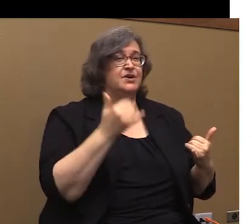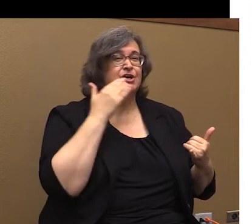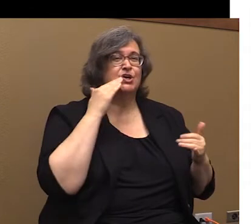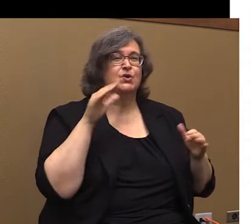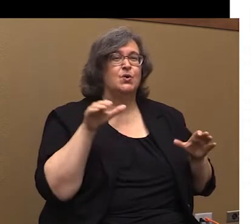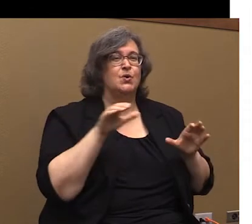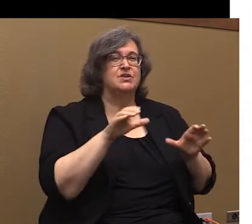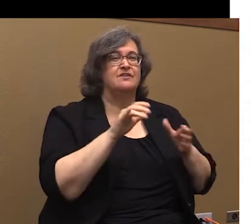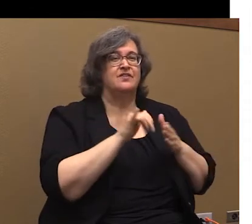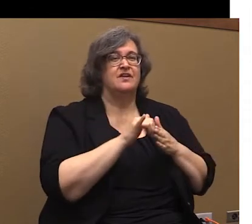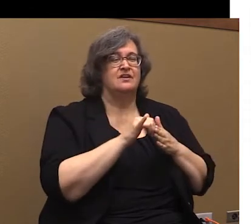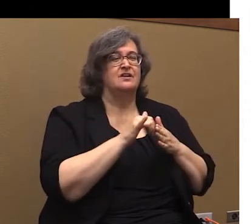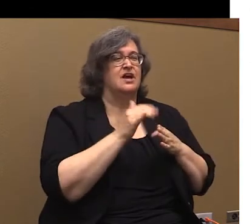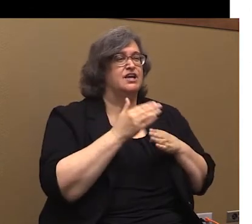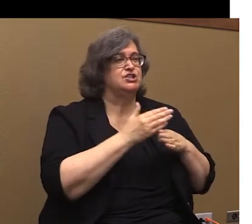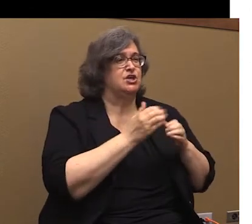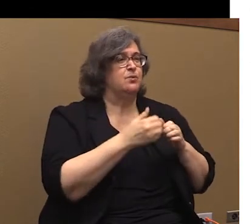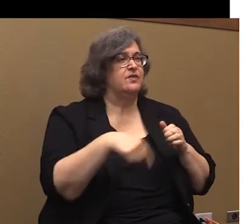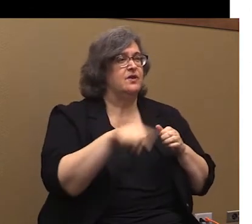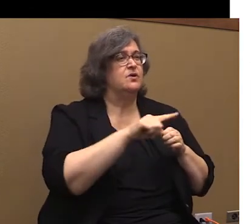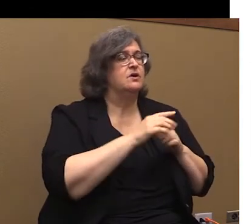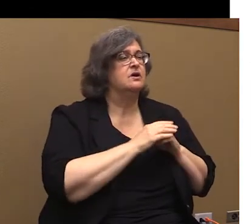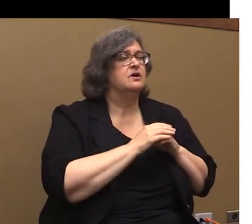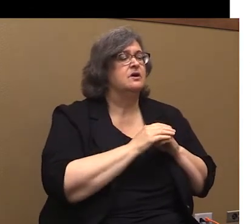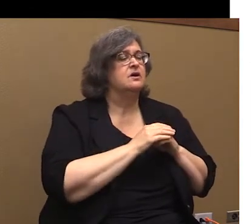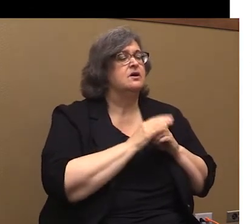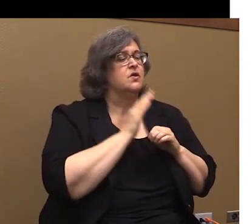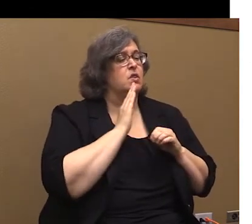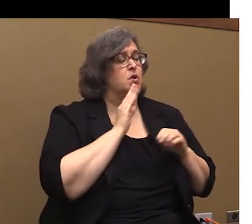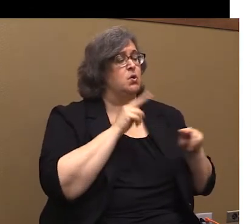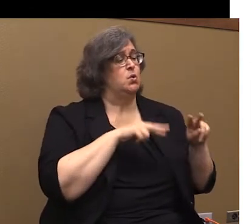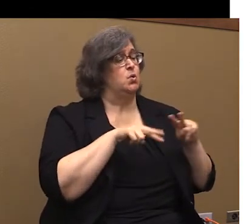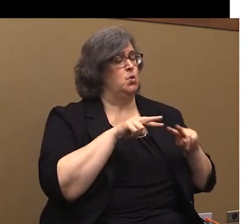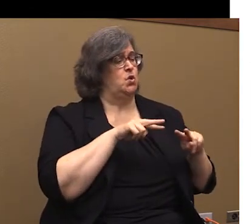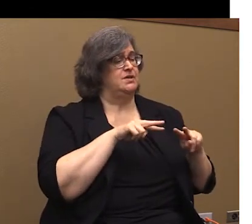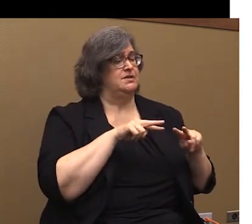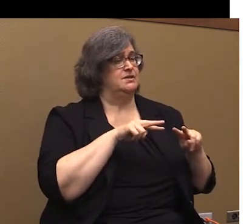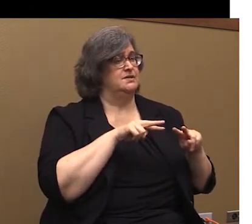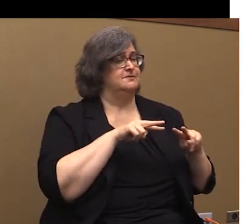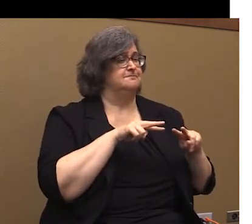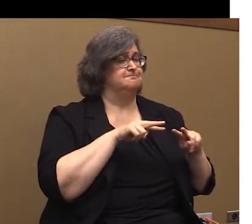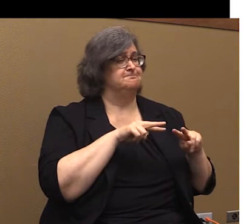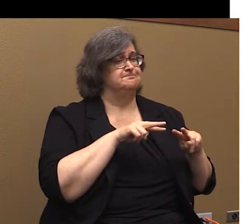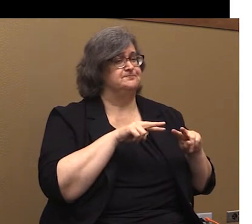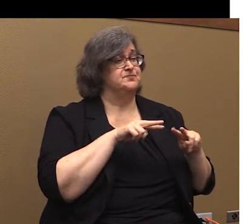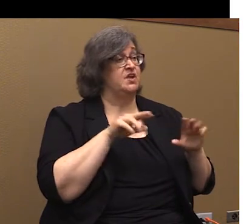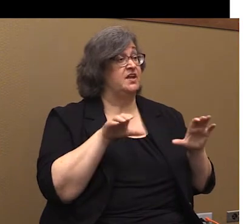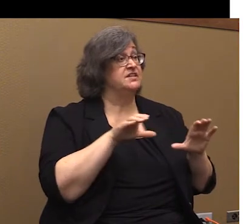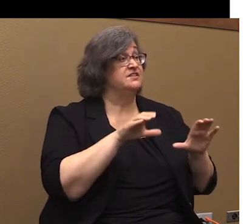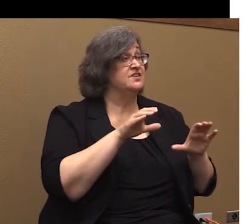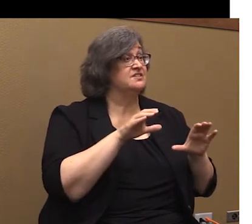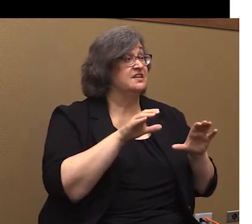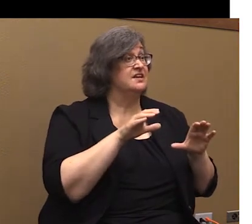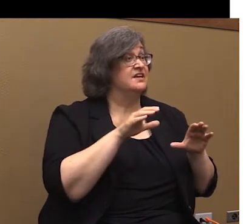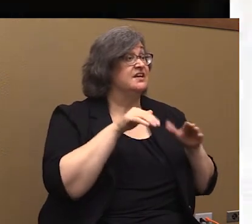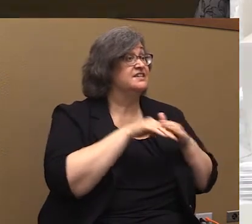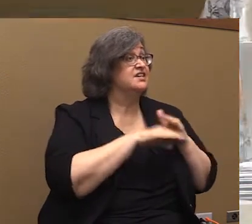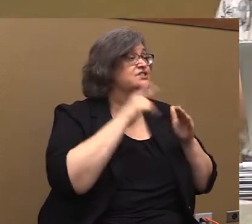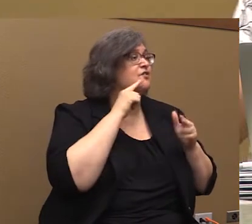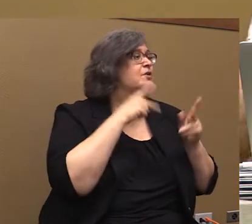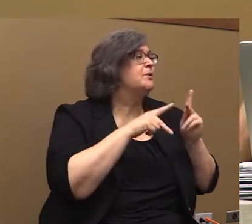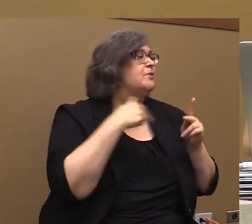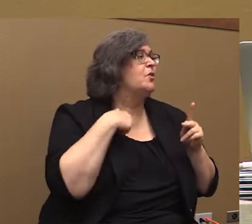the studies now, where they, those activities that I all shared with you, well, they looked at, are